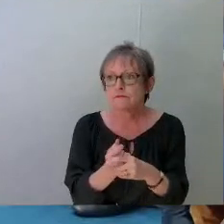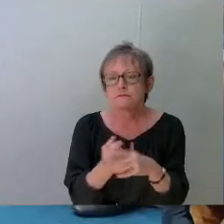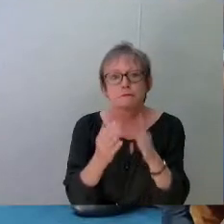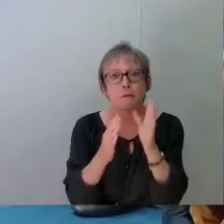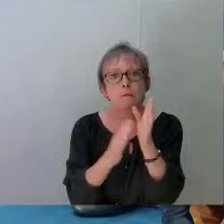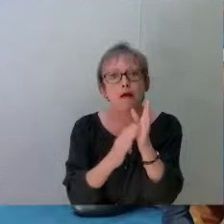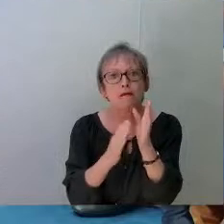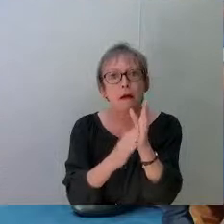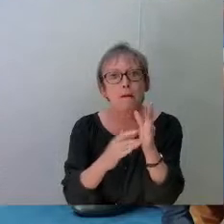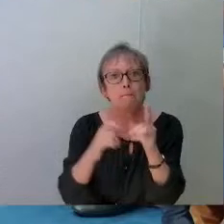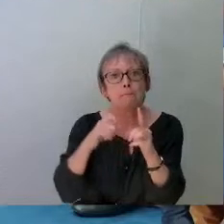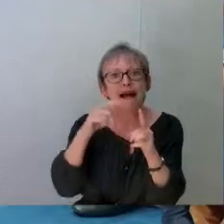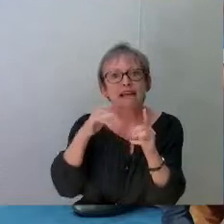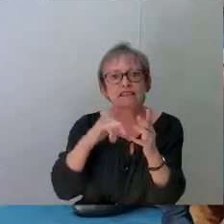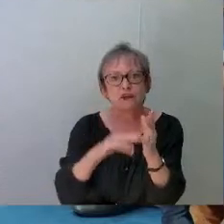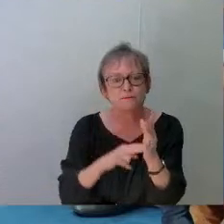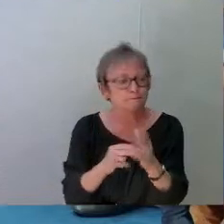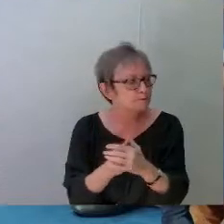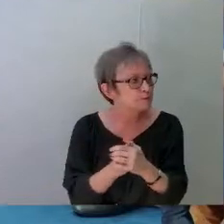Mary Matheson.